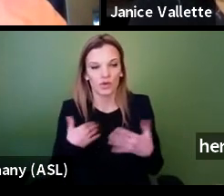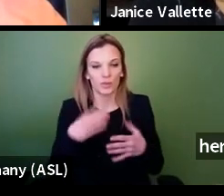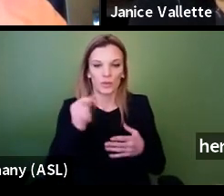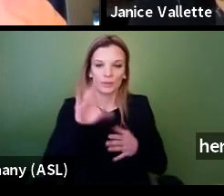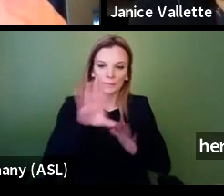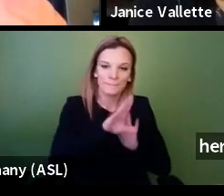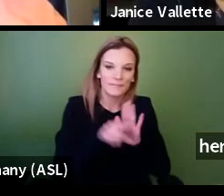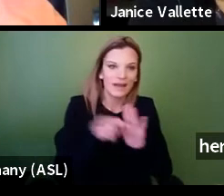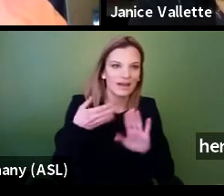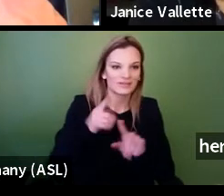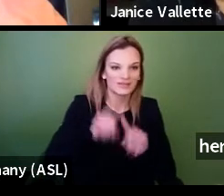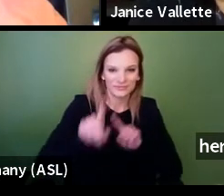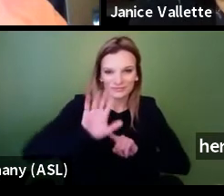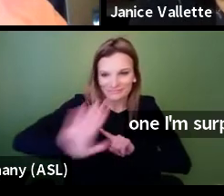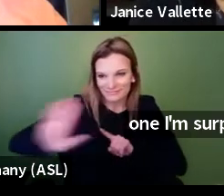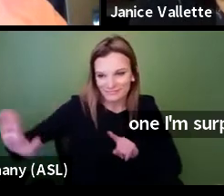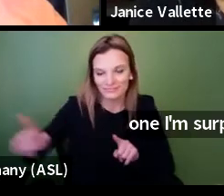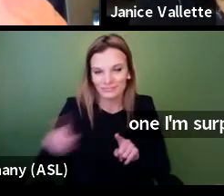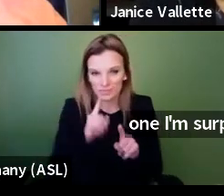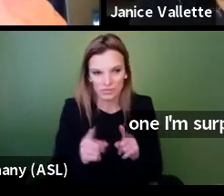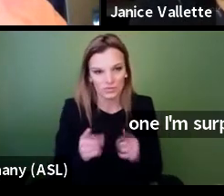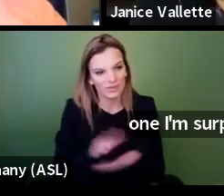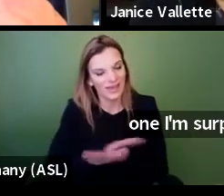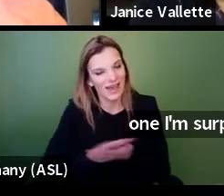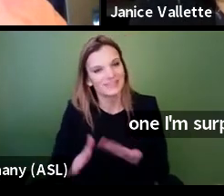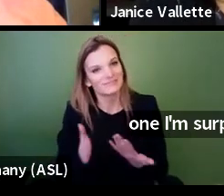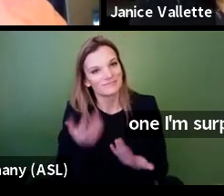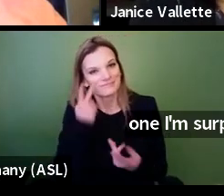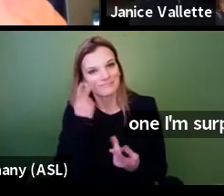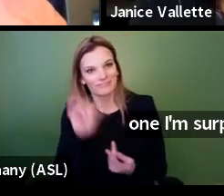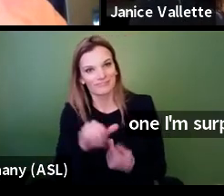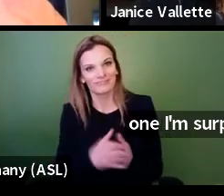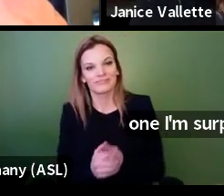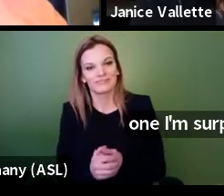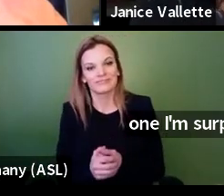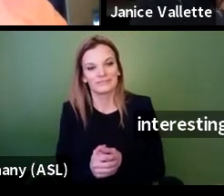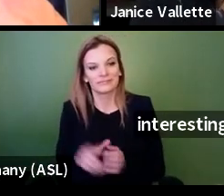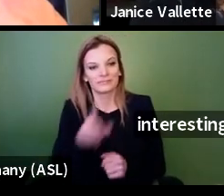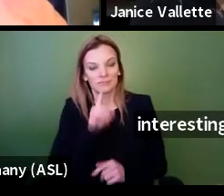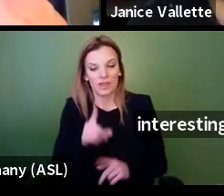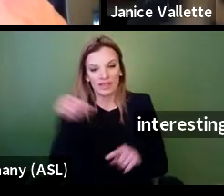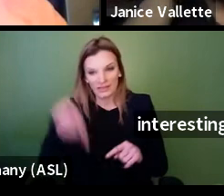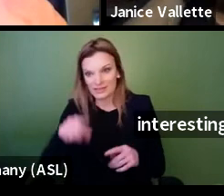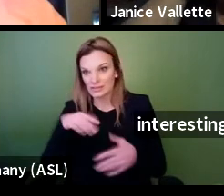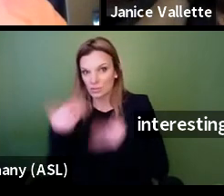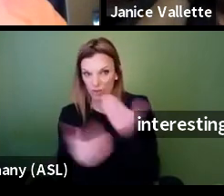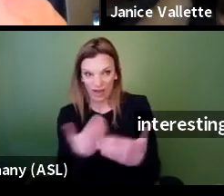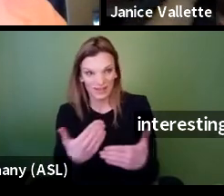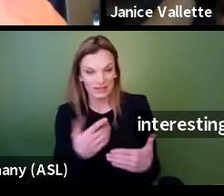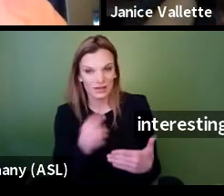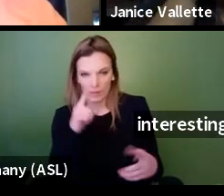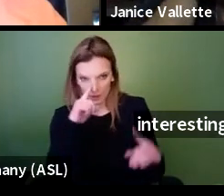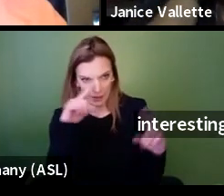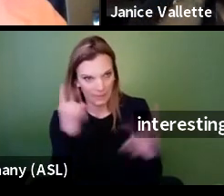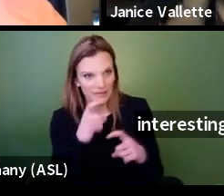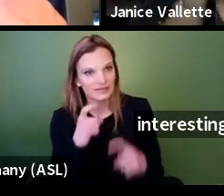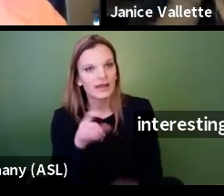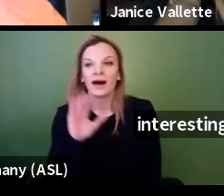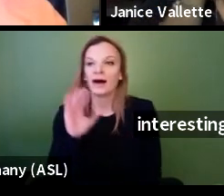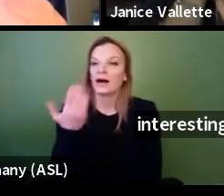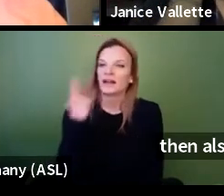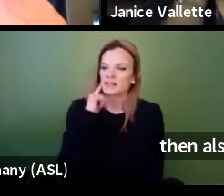backgrounds, and that's been really delightful to see. And then also just how complex and complicated our task is. It sounds simple on